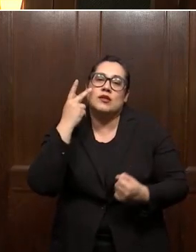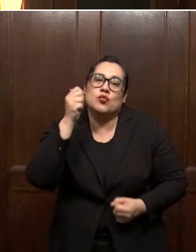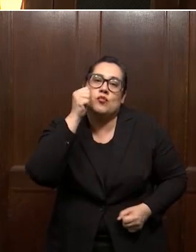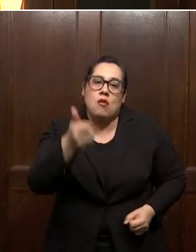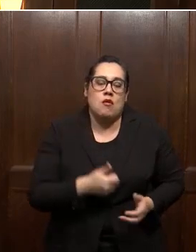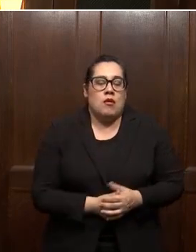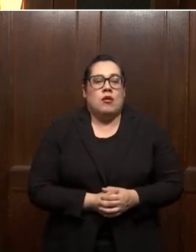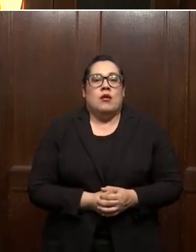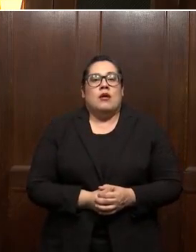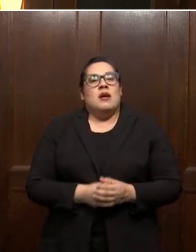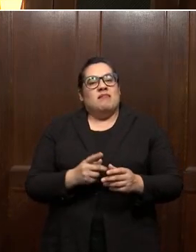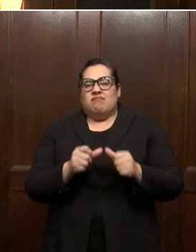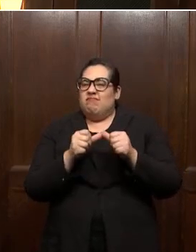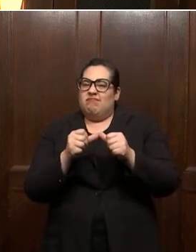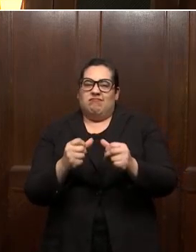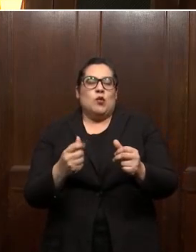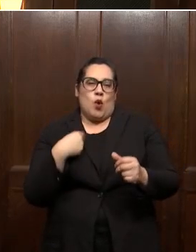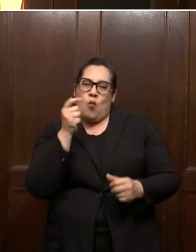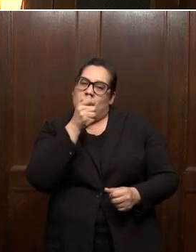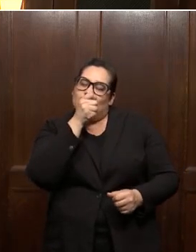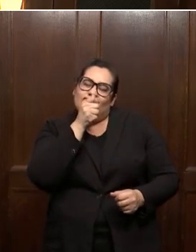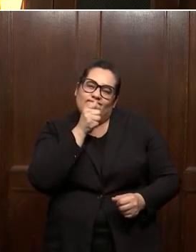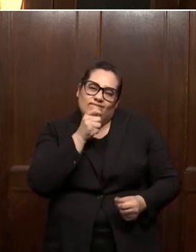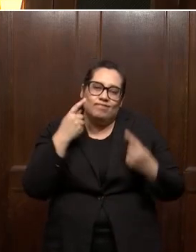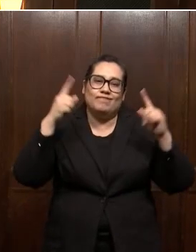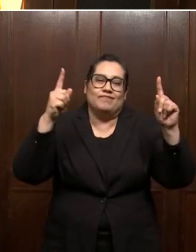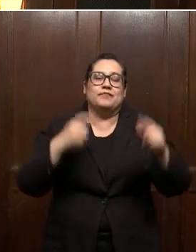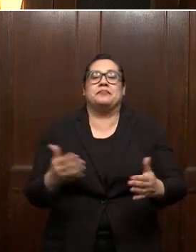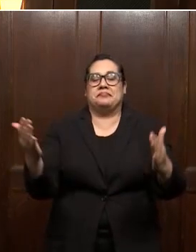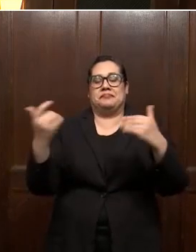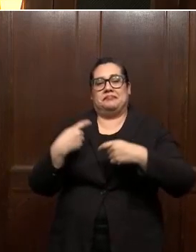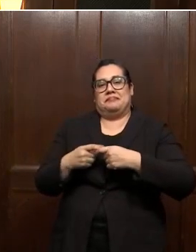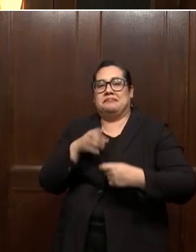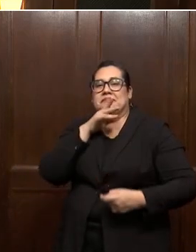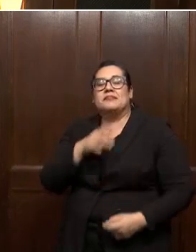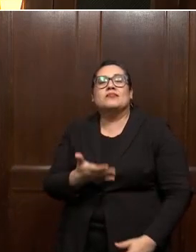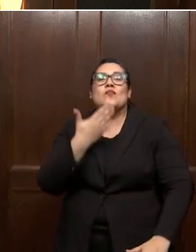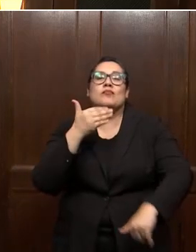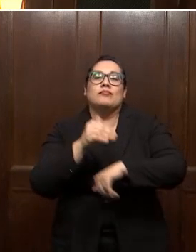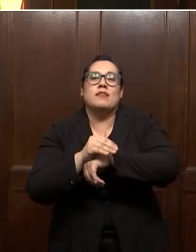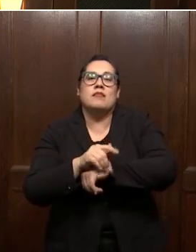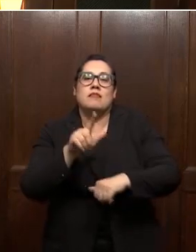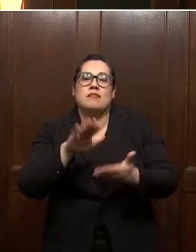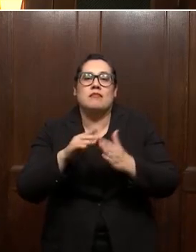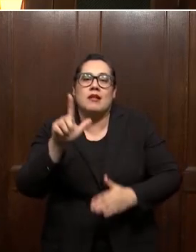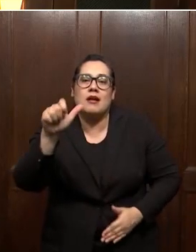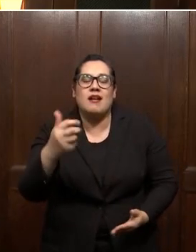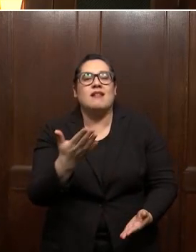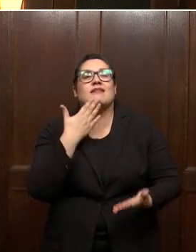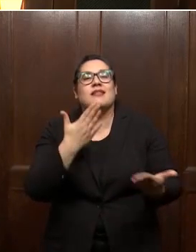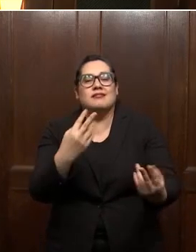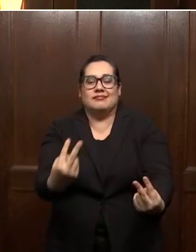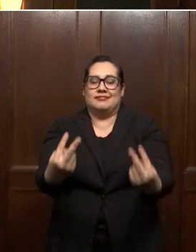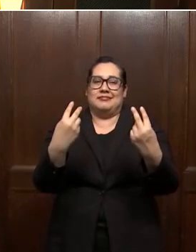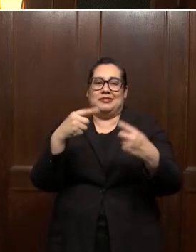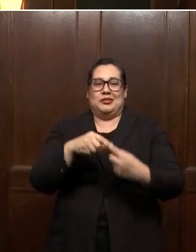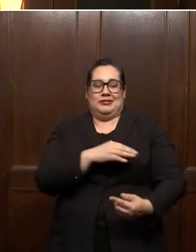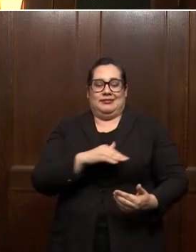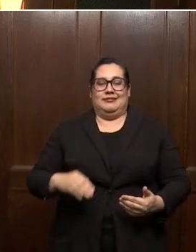tomorrow. Keep with it. We will get through this. Muy buenas tardes, Los Ángeles. Gracias por venir a la